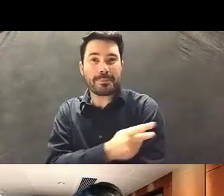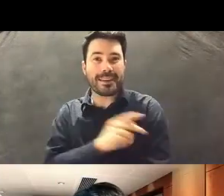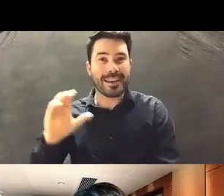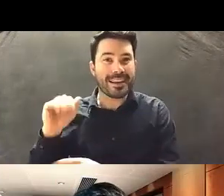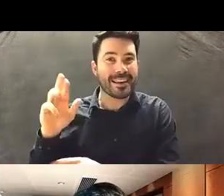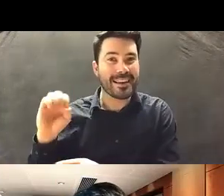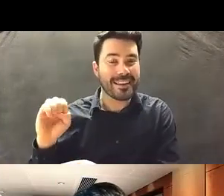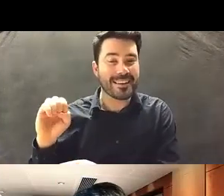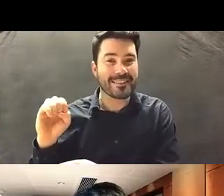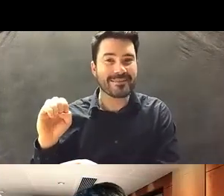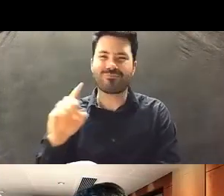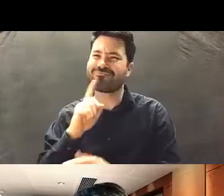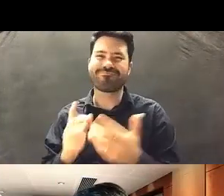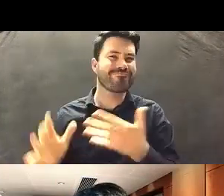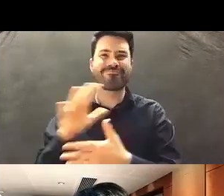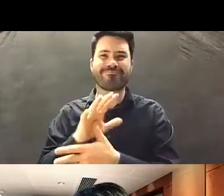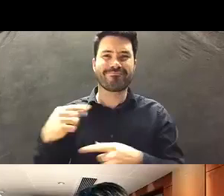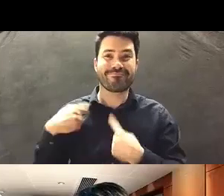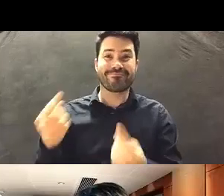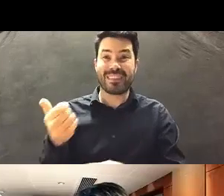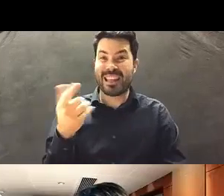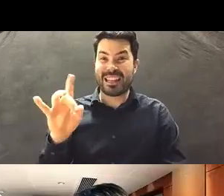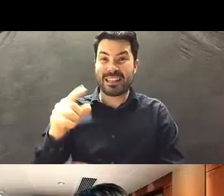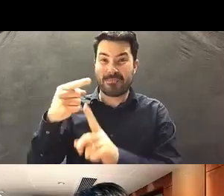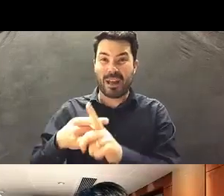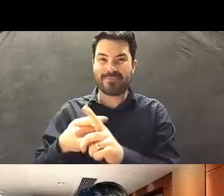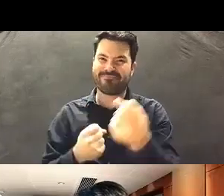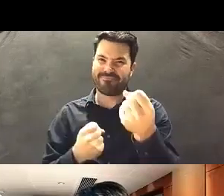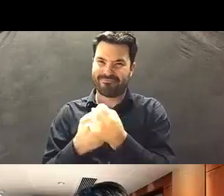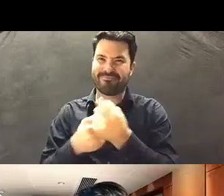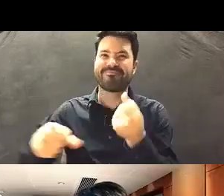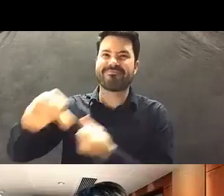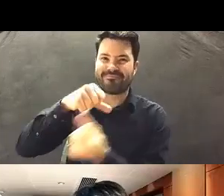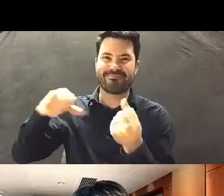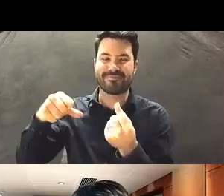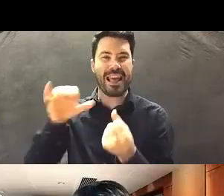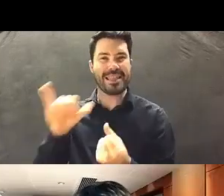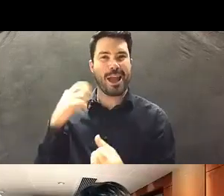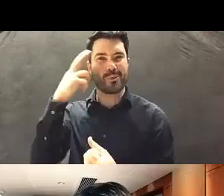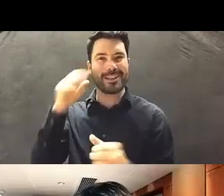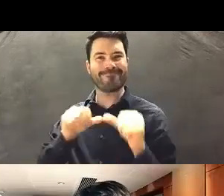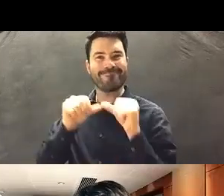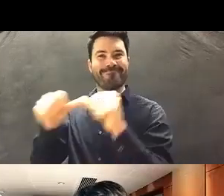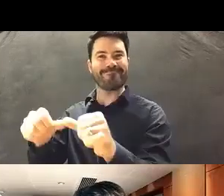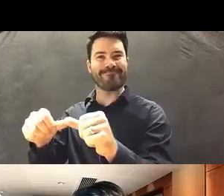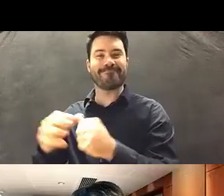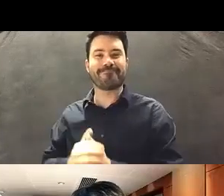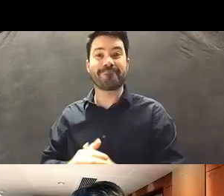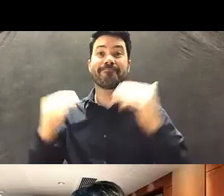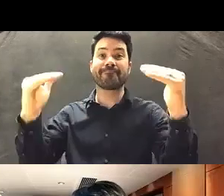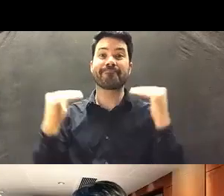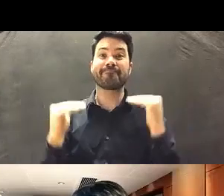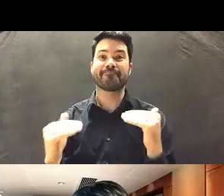of all, over the last 18 months to each other. That's why we're still standing. Next slide.